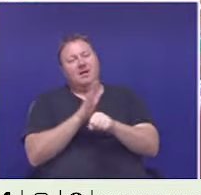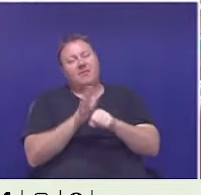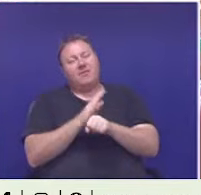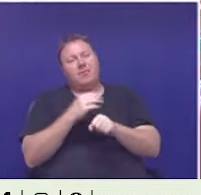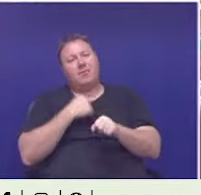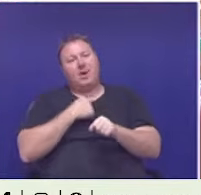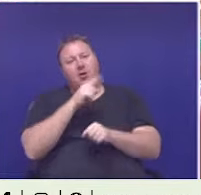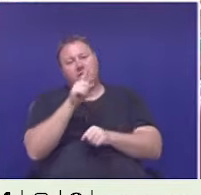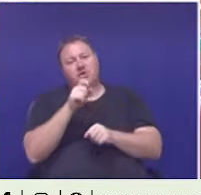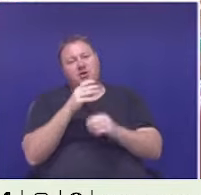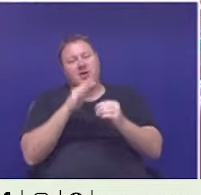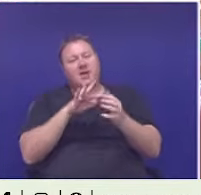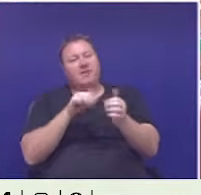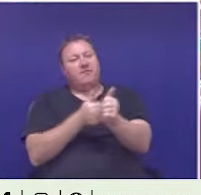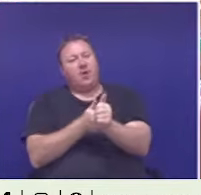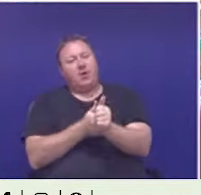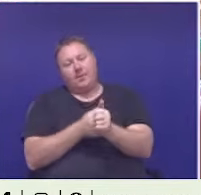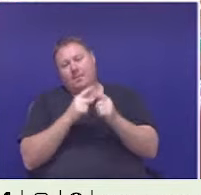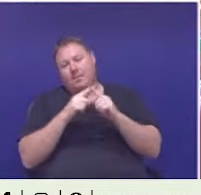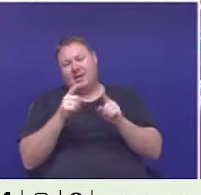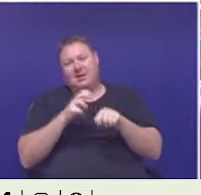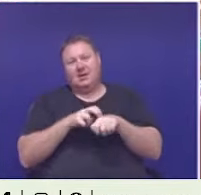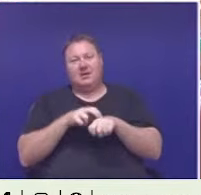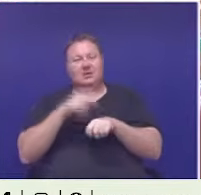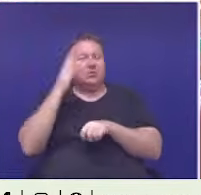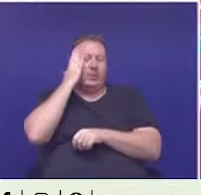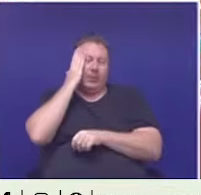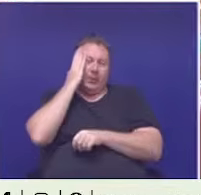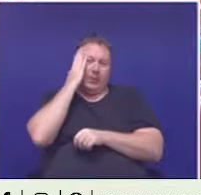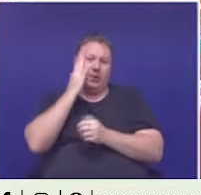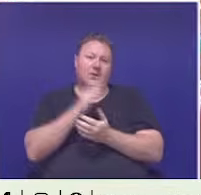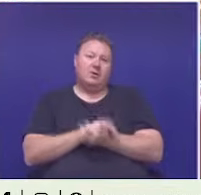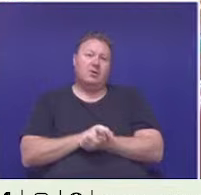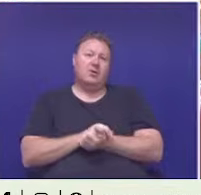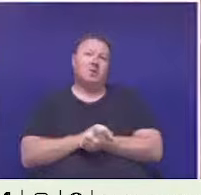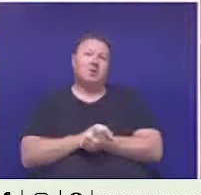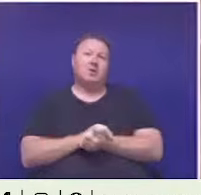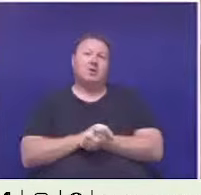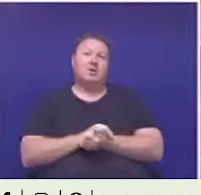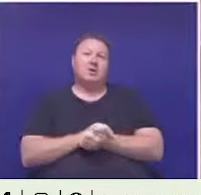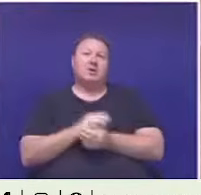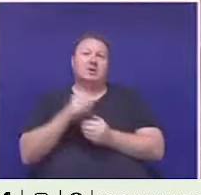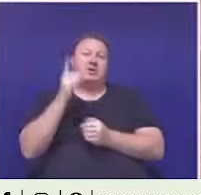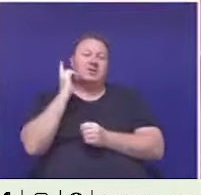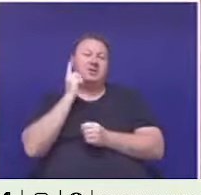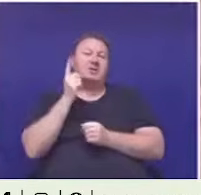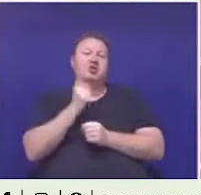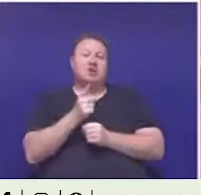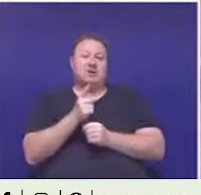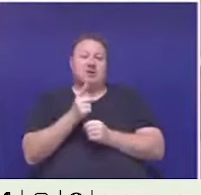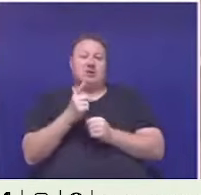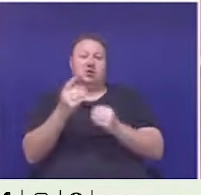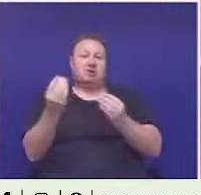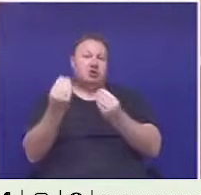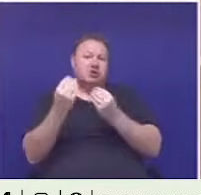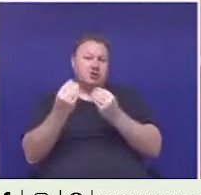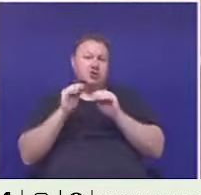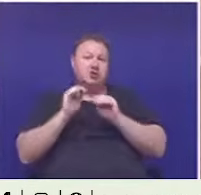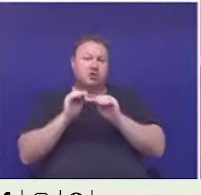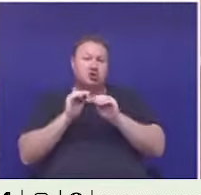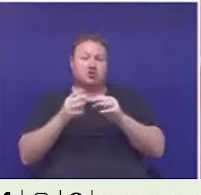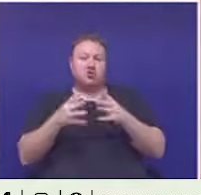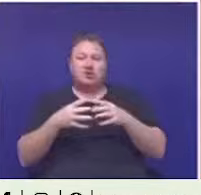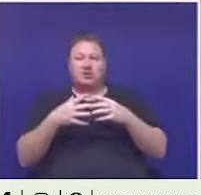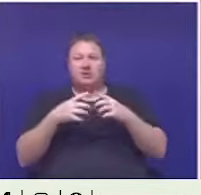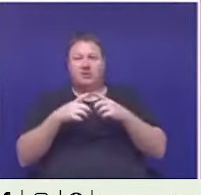follow-up, but I need to know, new teachers that's being trained, have their courses and are